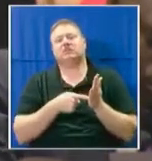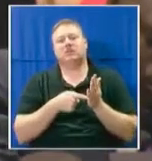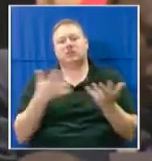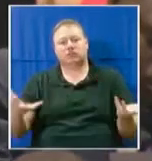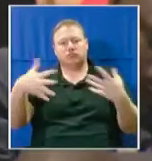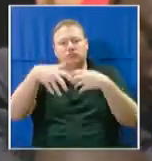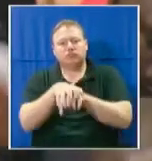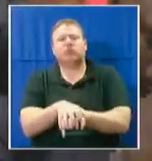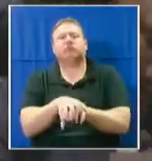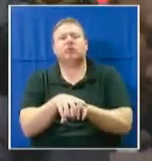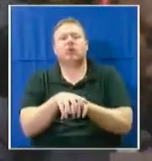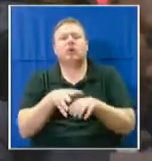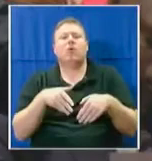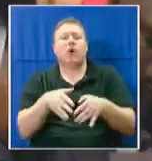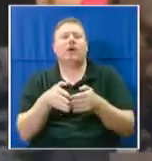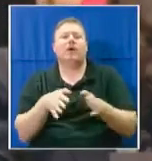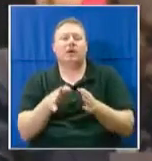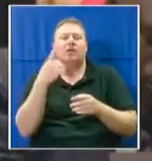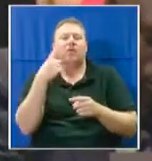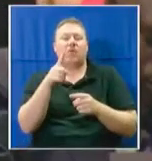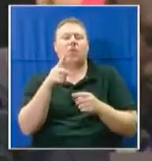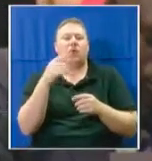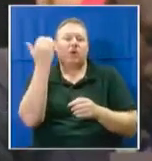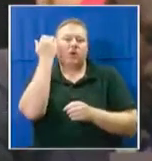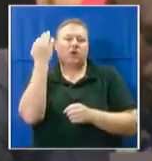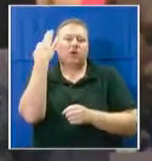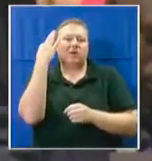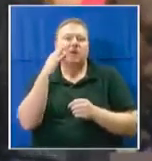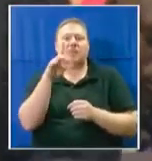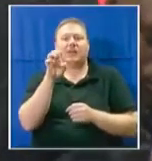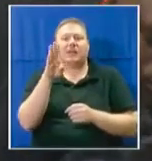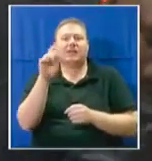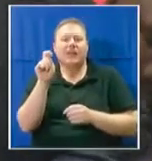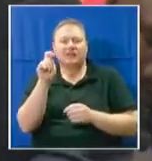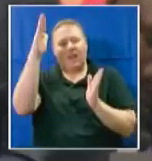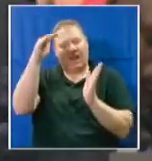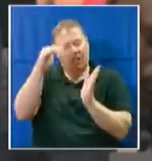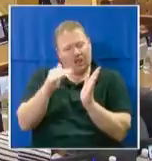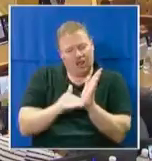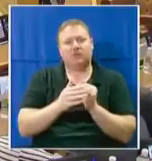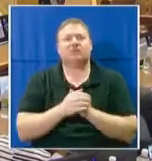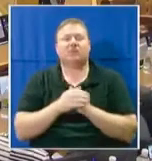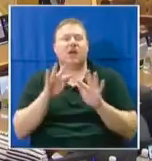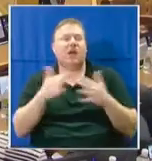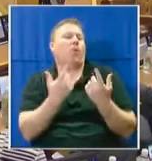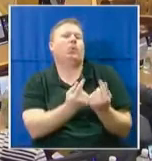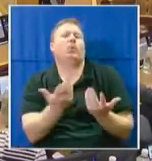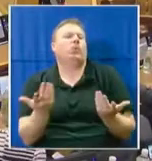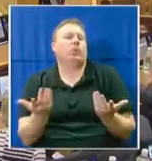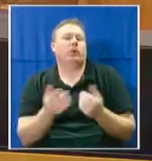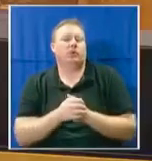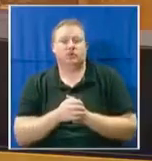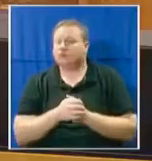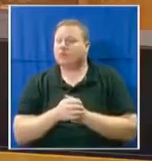path that is required to bring our government debt levels into alignment? Thank you. Honourable Minister.